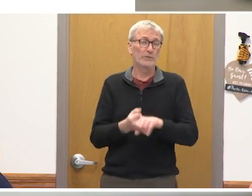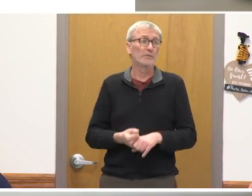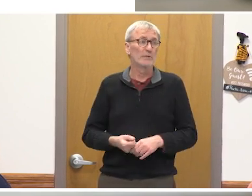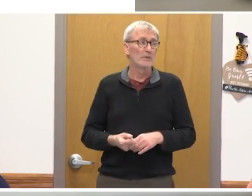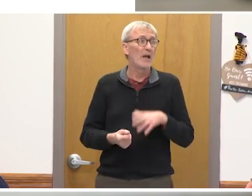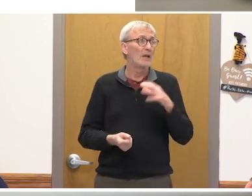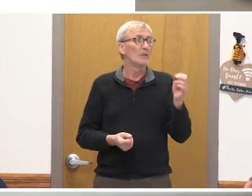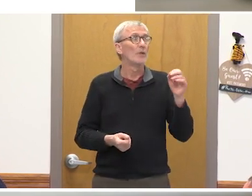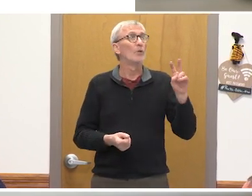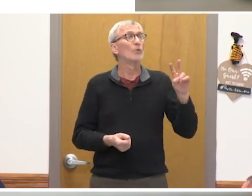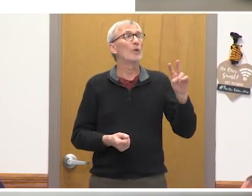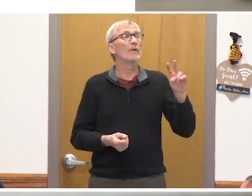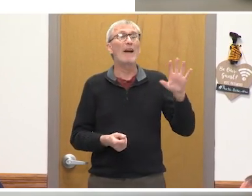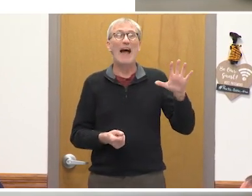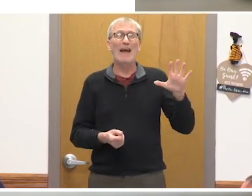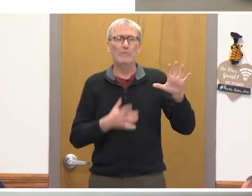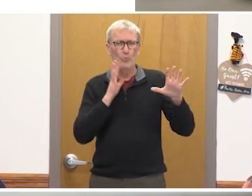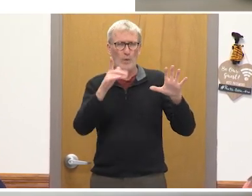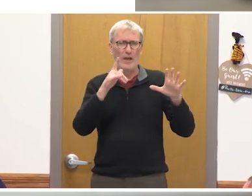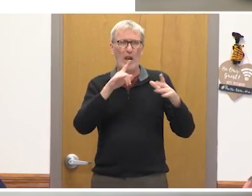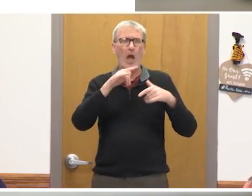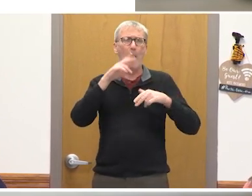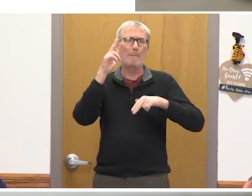begin construction in late 2025.